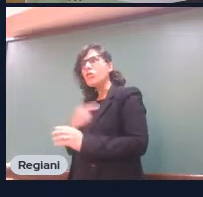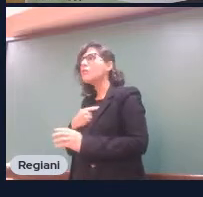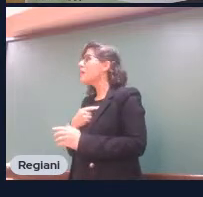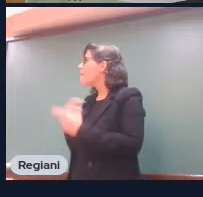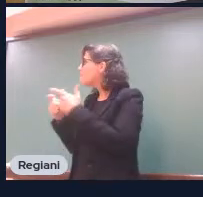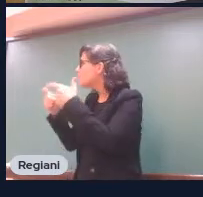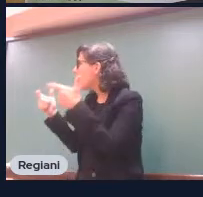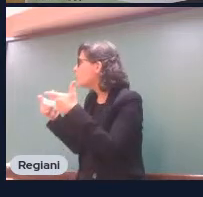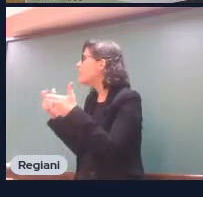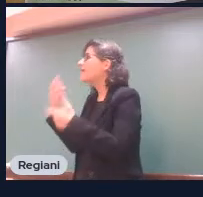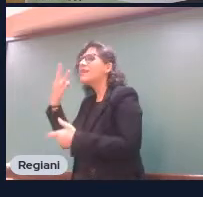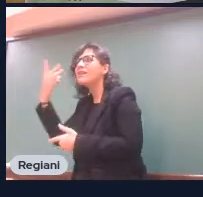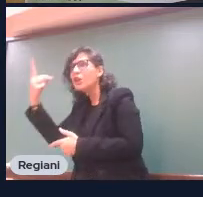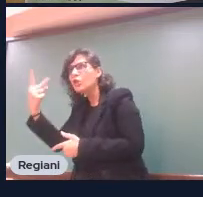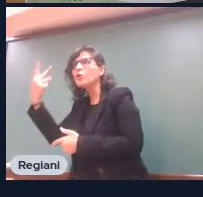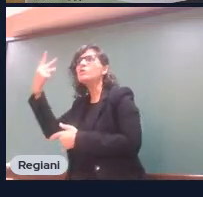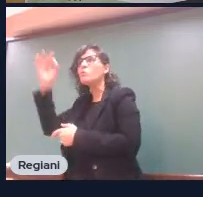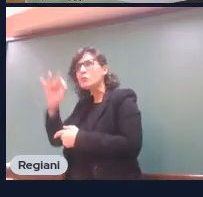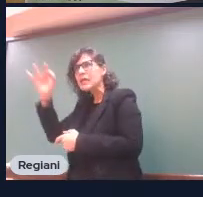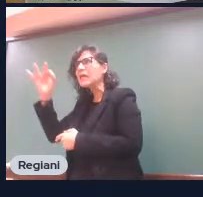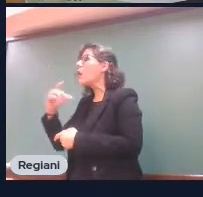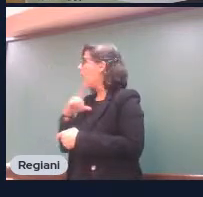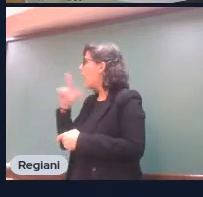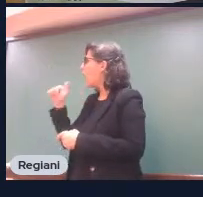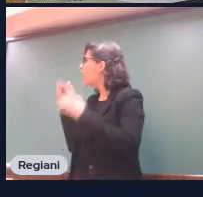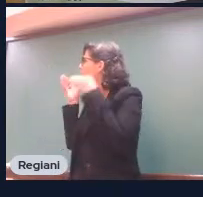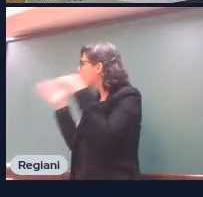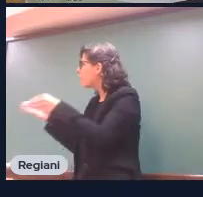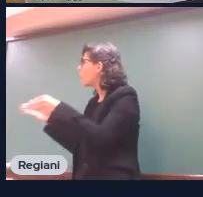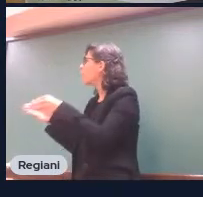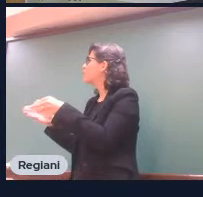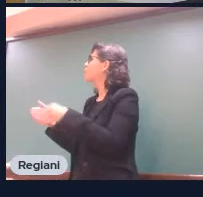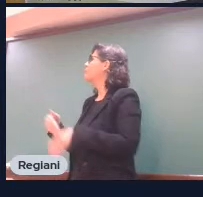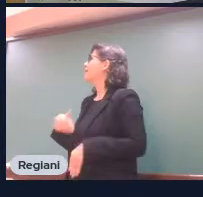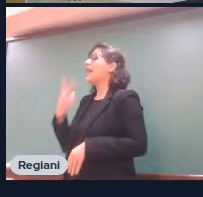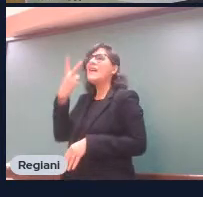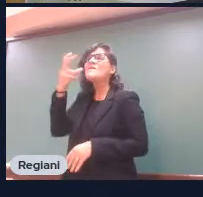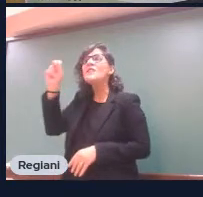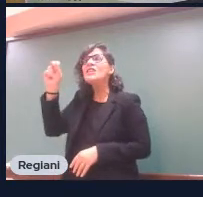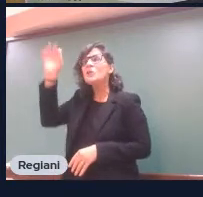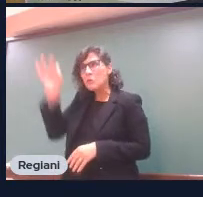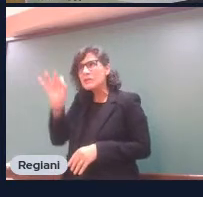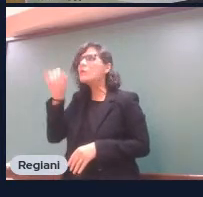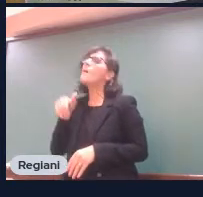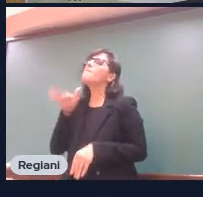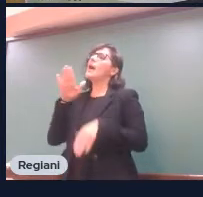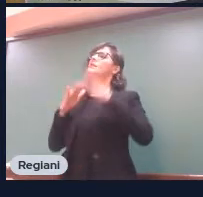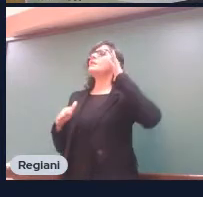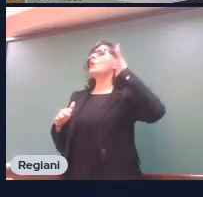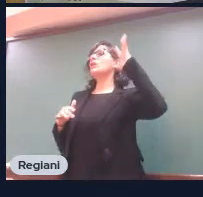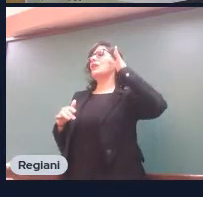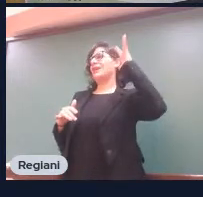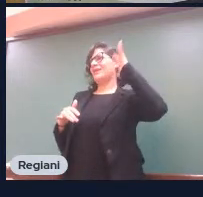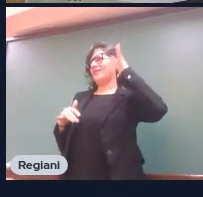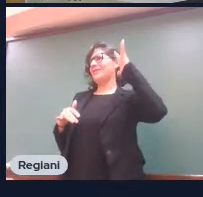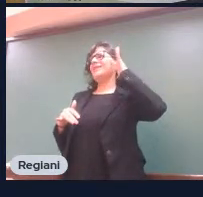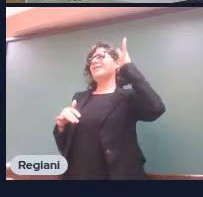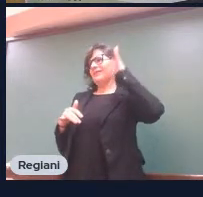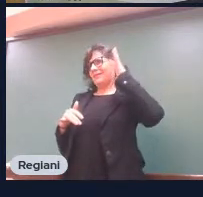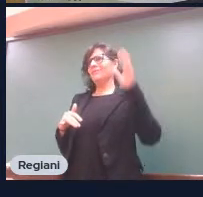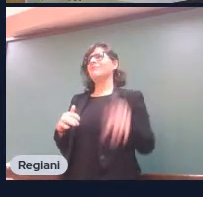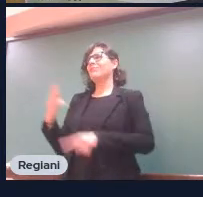and we want to talk about it. 20% of the articles we write has to do with theorizing and writing about it. And